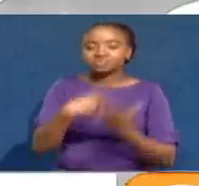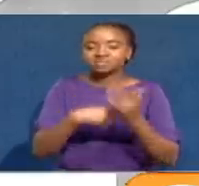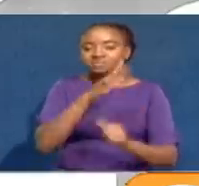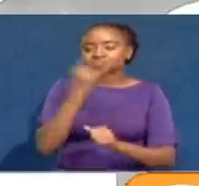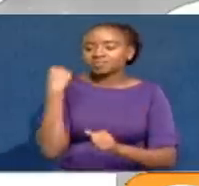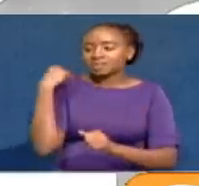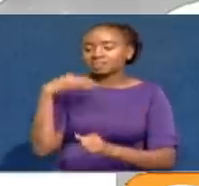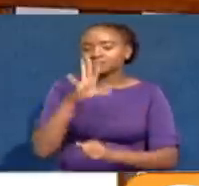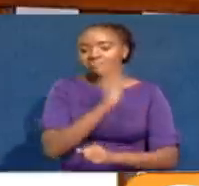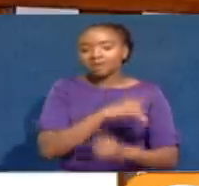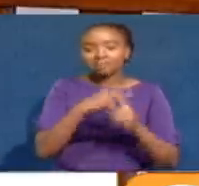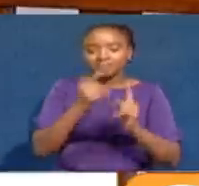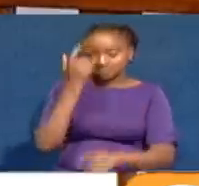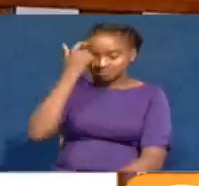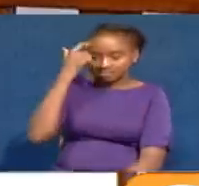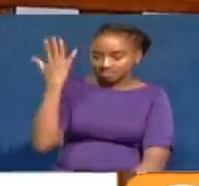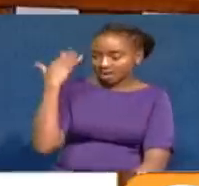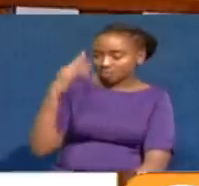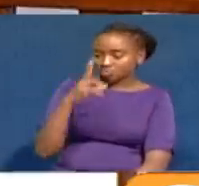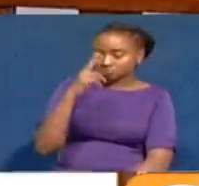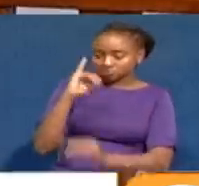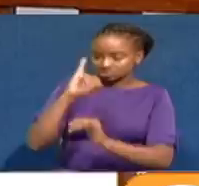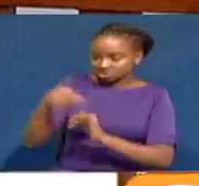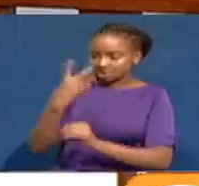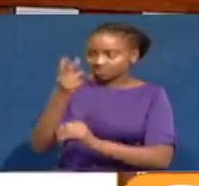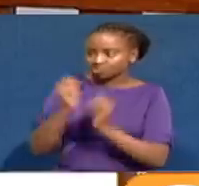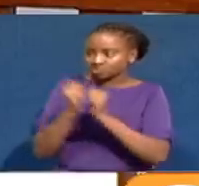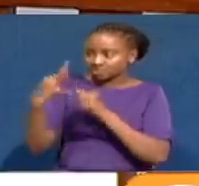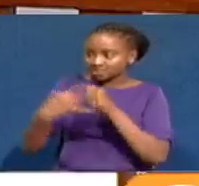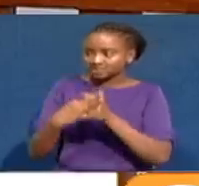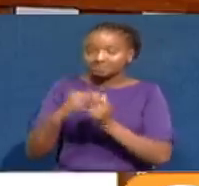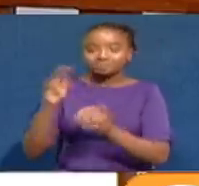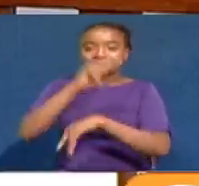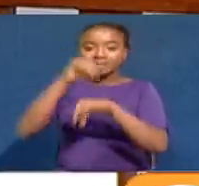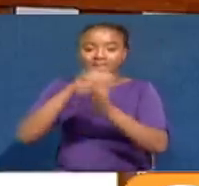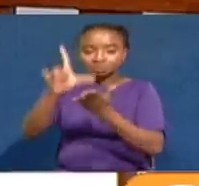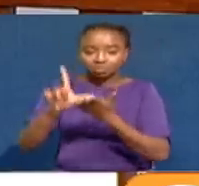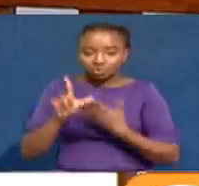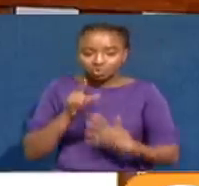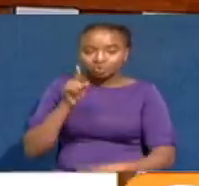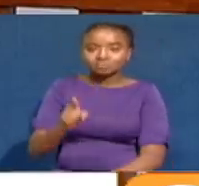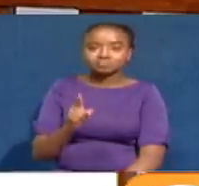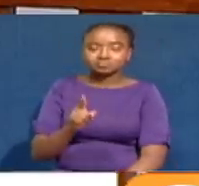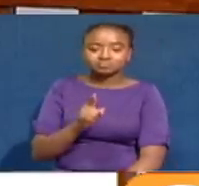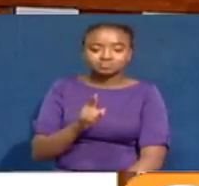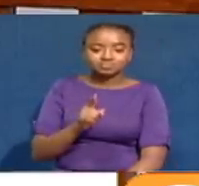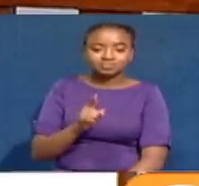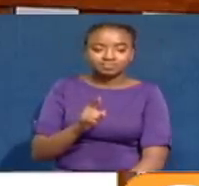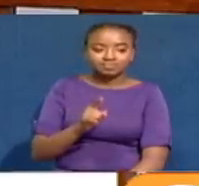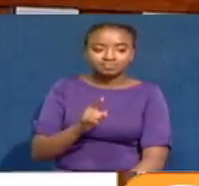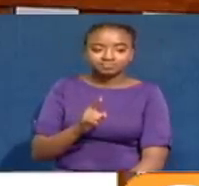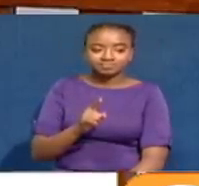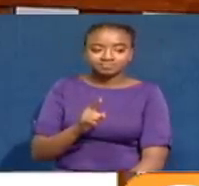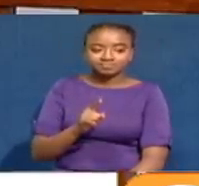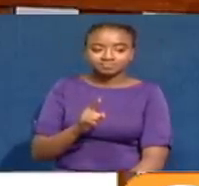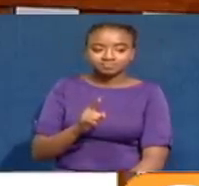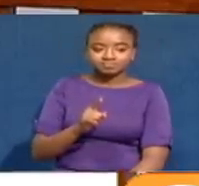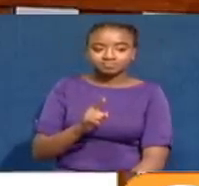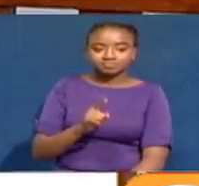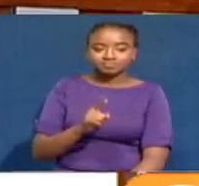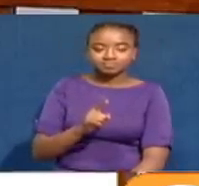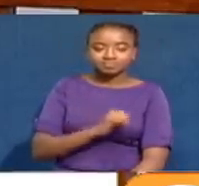Eh? January 2018. Our national debt, when we were raising it towards the end of